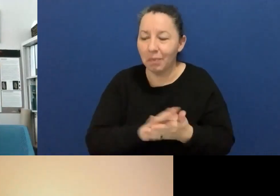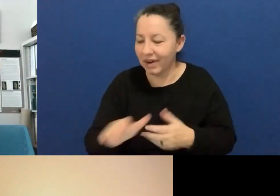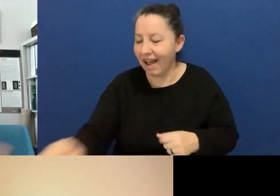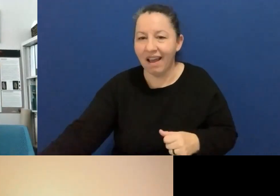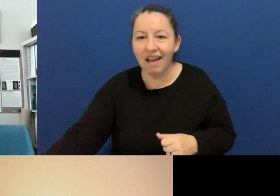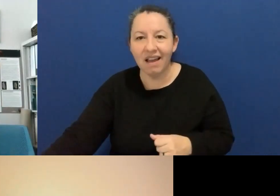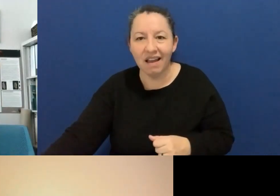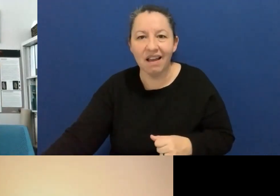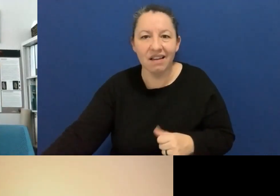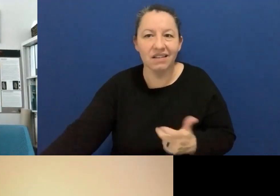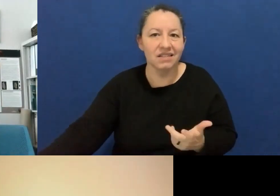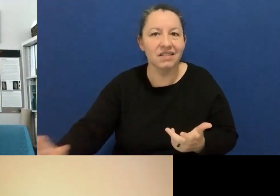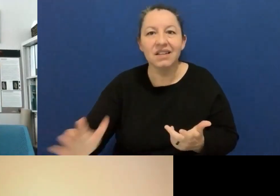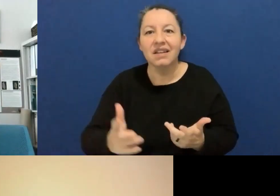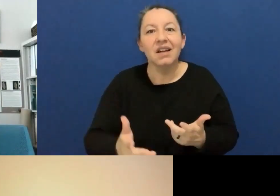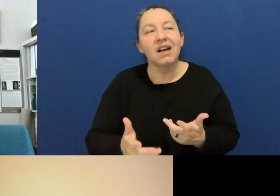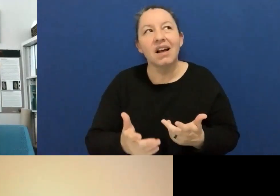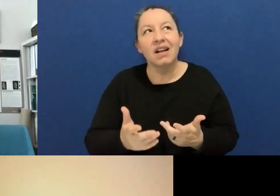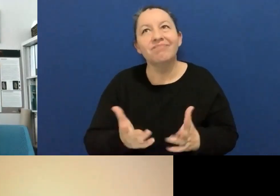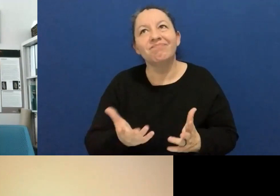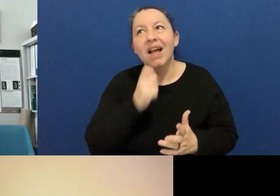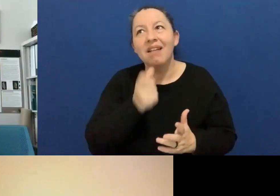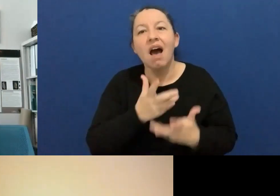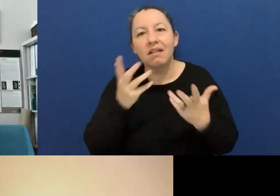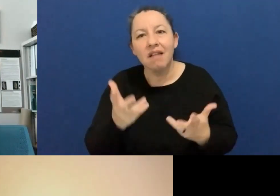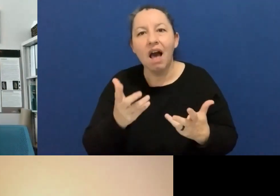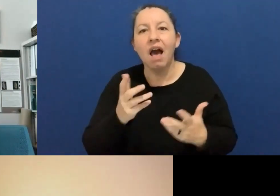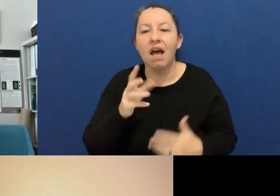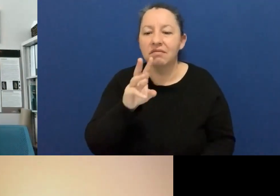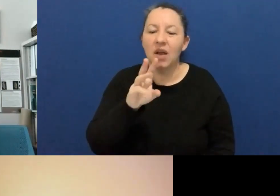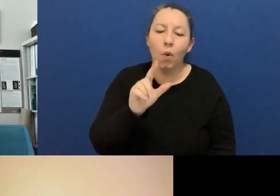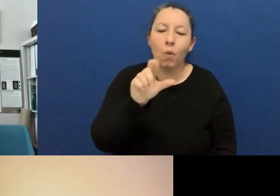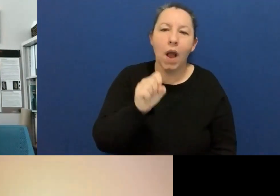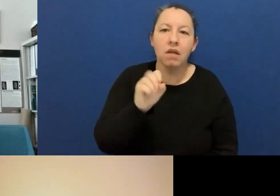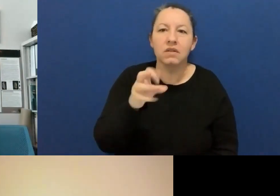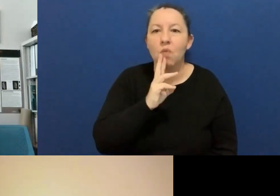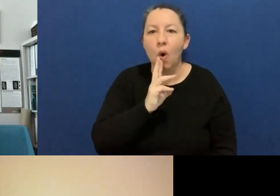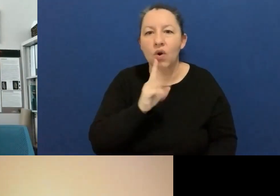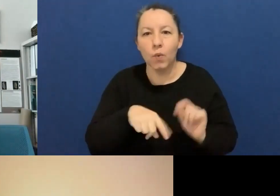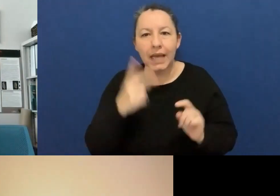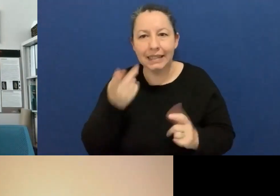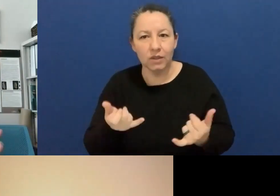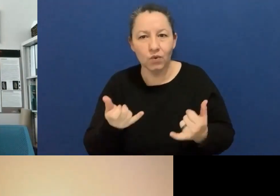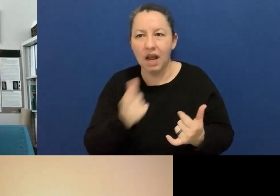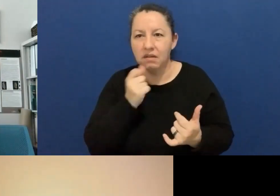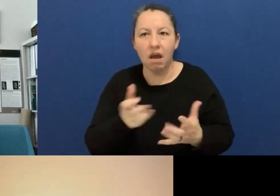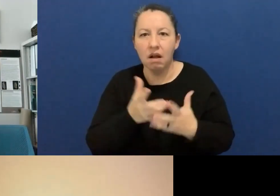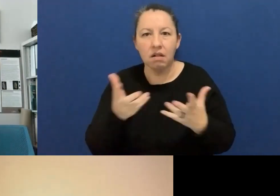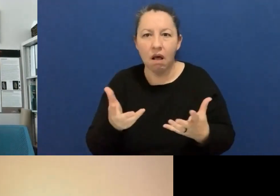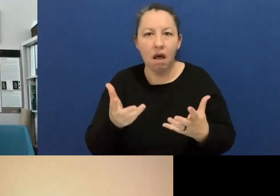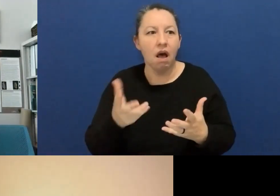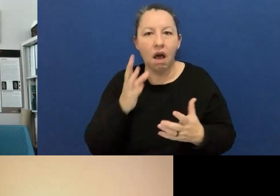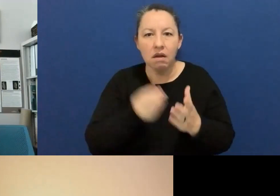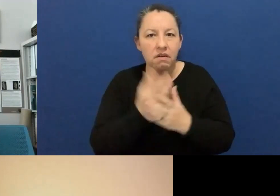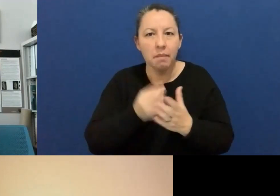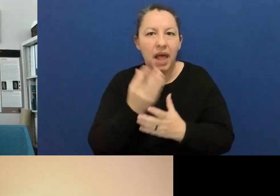wouldn't have had a lot. There wouldn't have been like wells of water that we can't see today, right? There wouldn't have been large amounts of plants besides a couple of